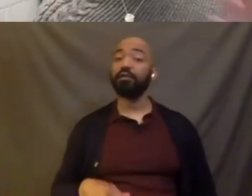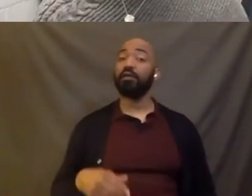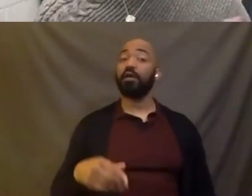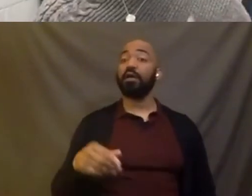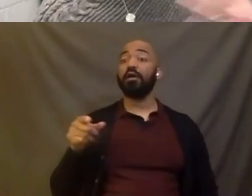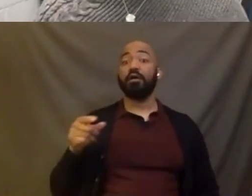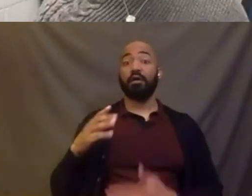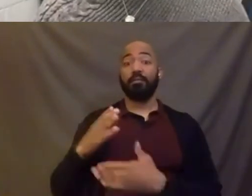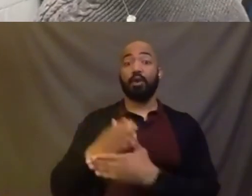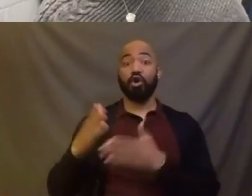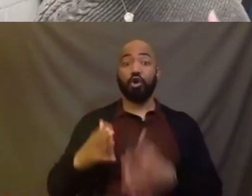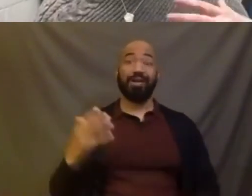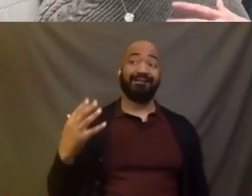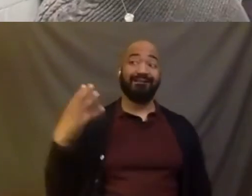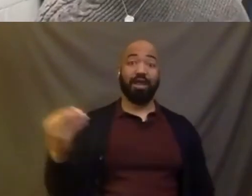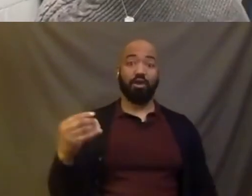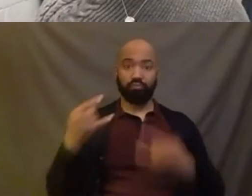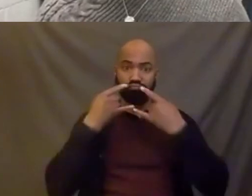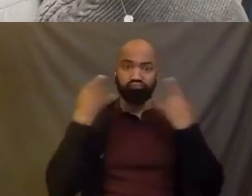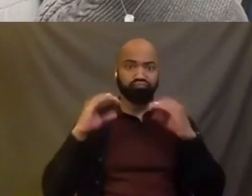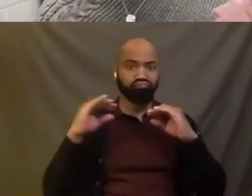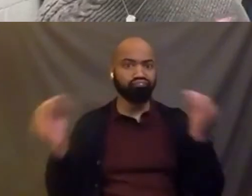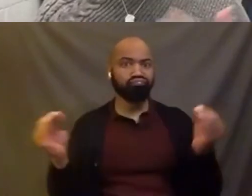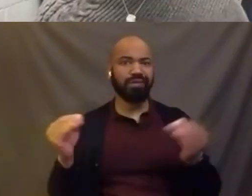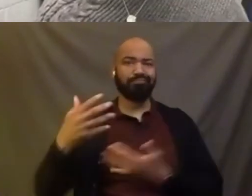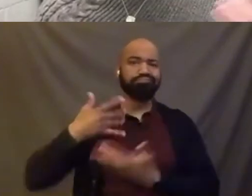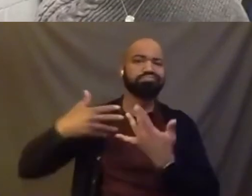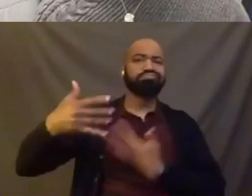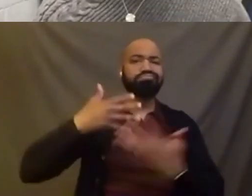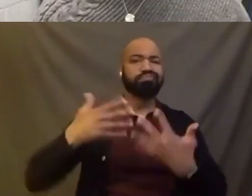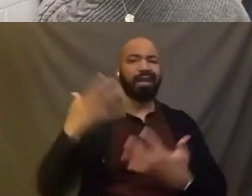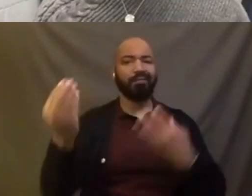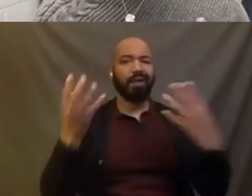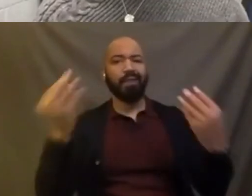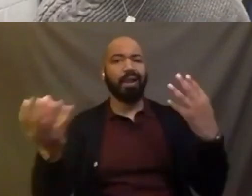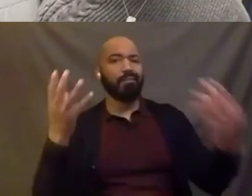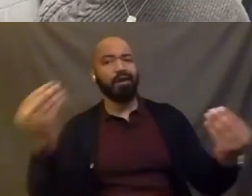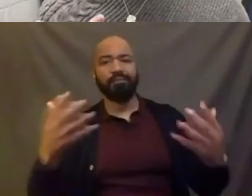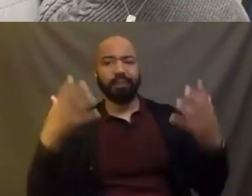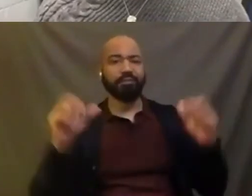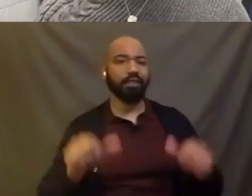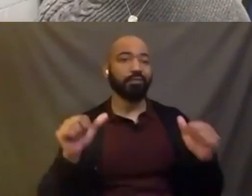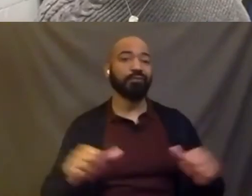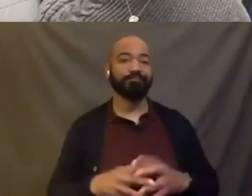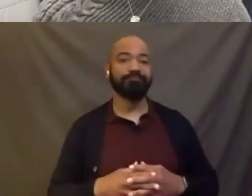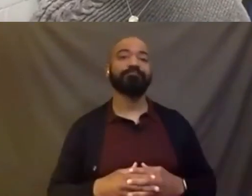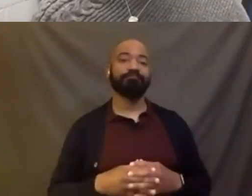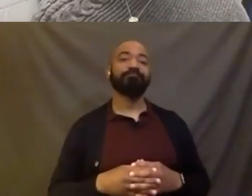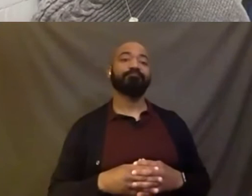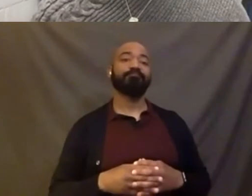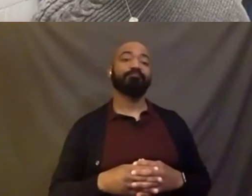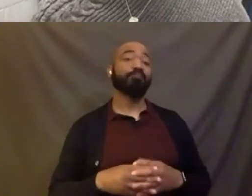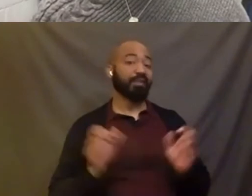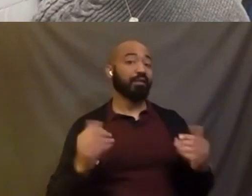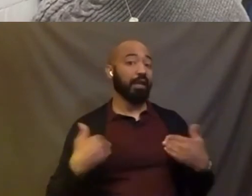goes out without a mask, goes to all the public places possible then yes, you are going to carry an increased